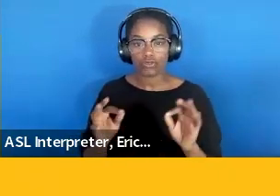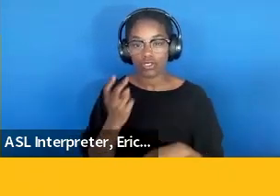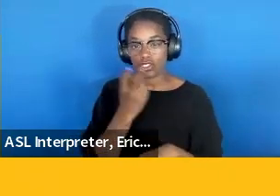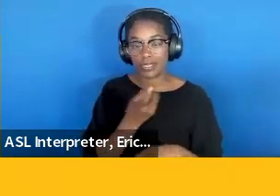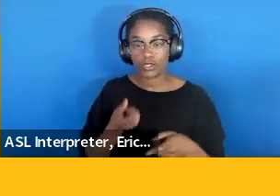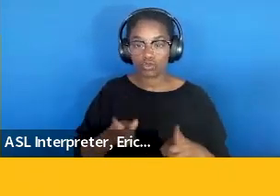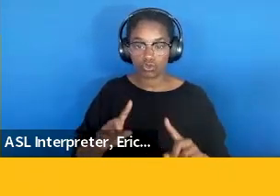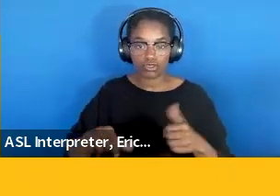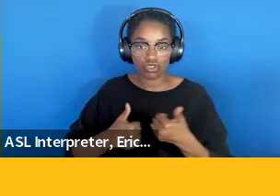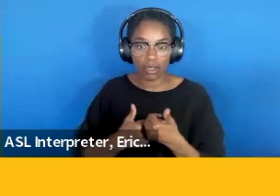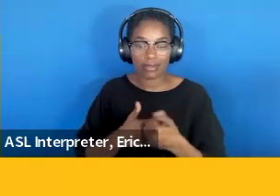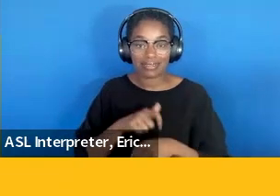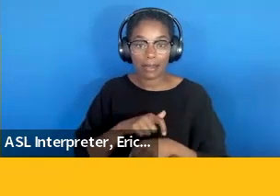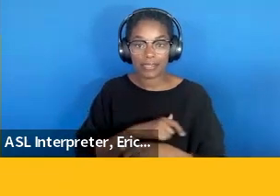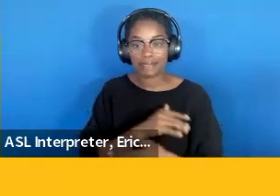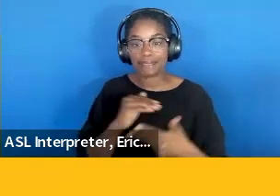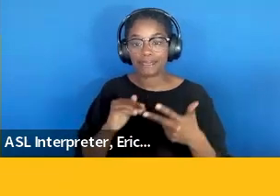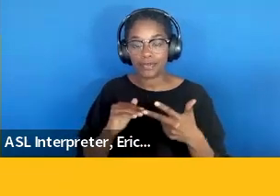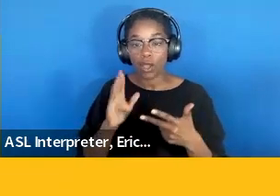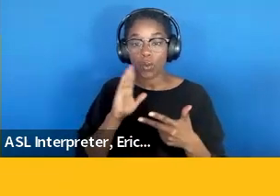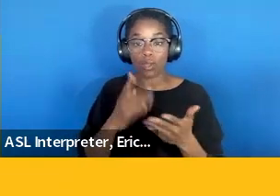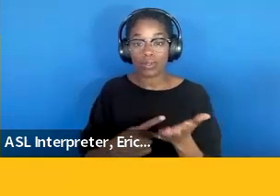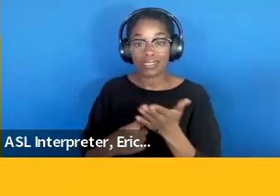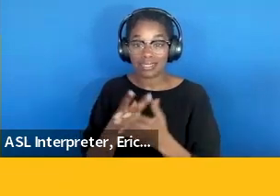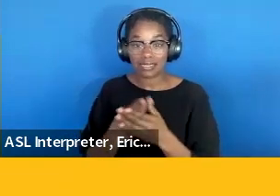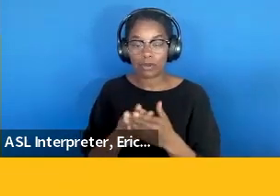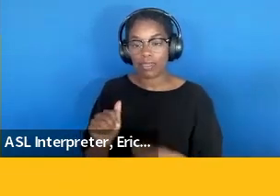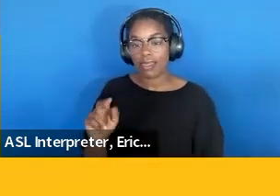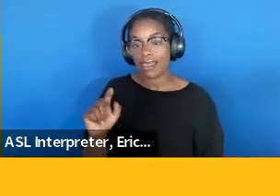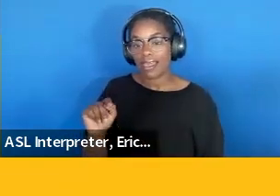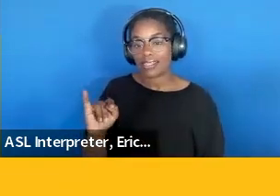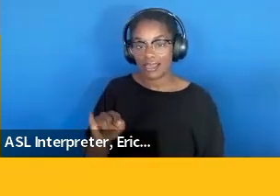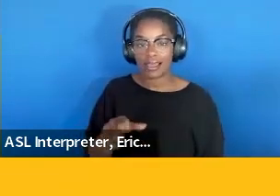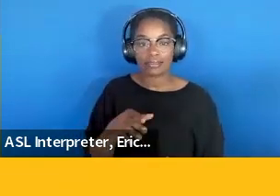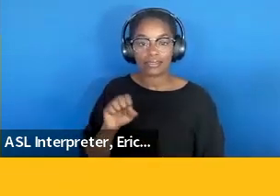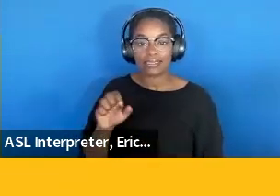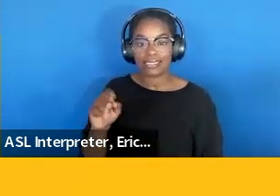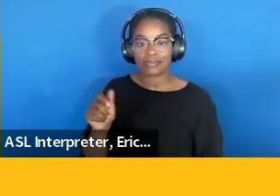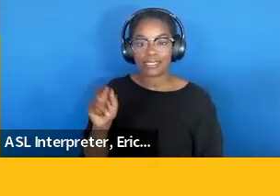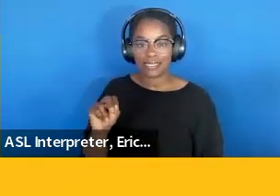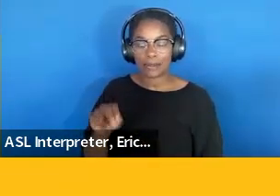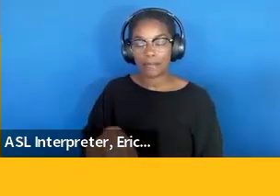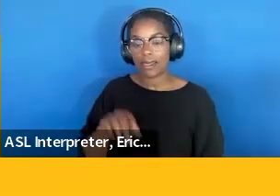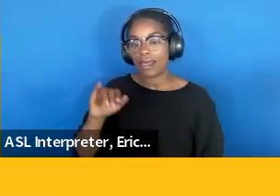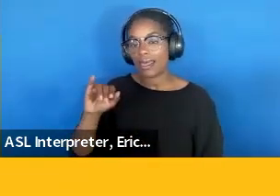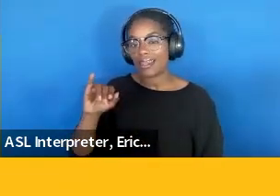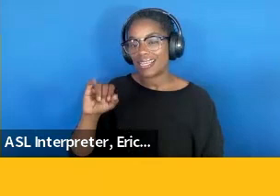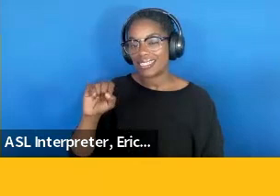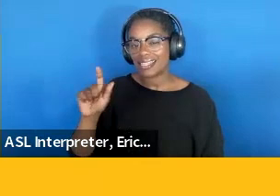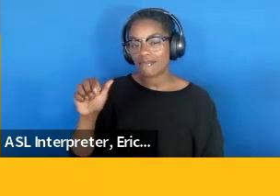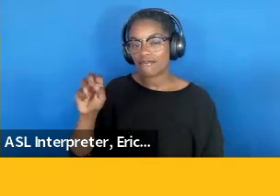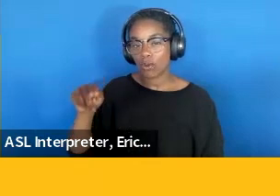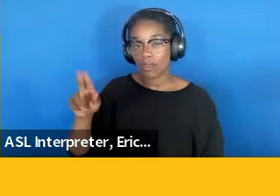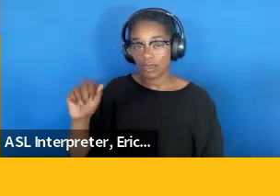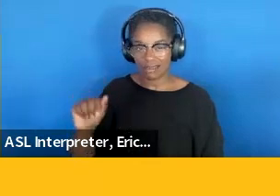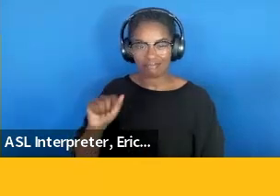times. And next, we will discuss both anti-Semitism and Islamophobia in their various forms. And, more